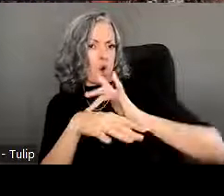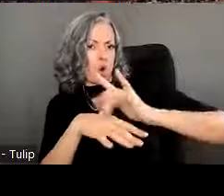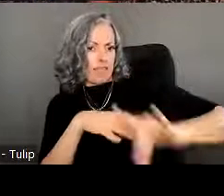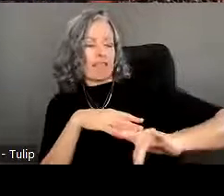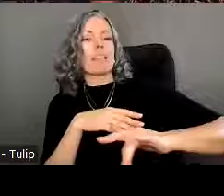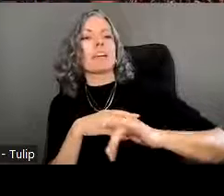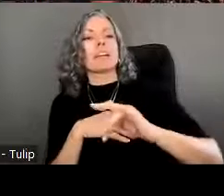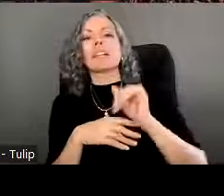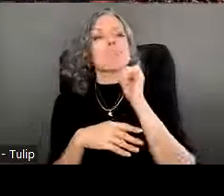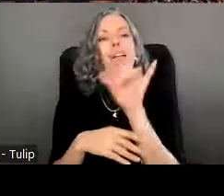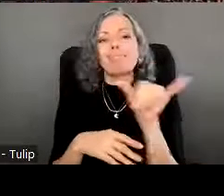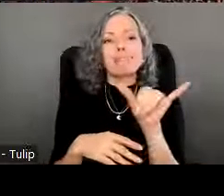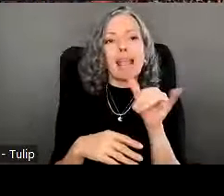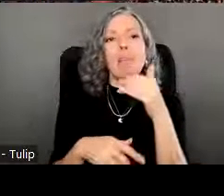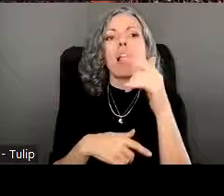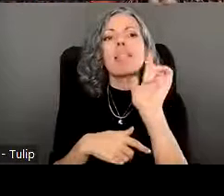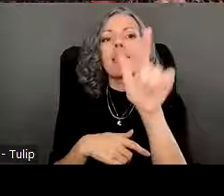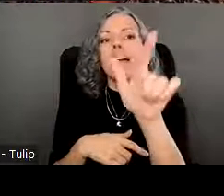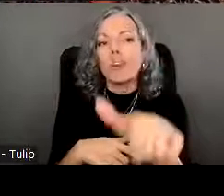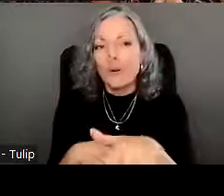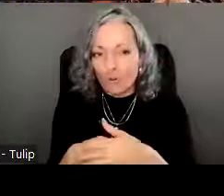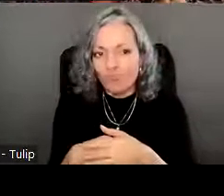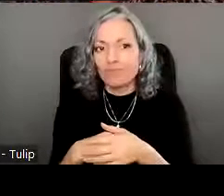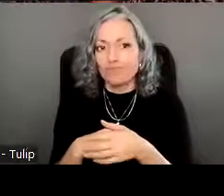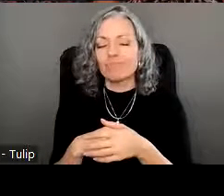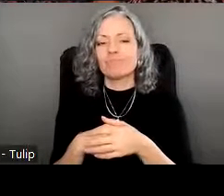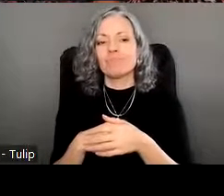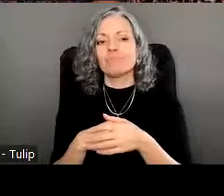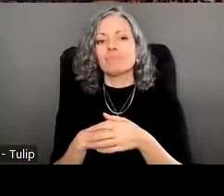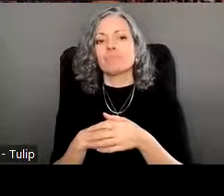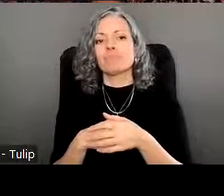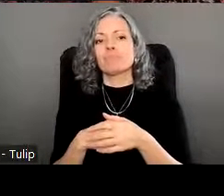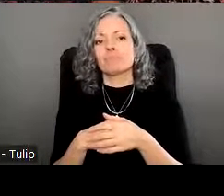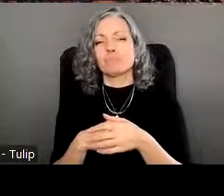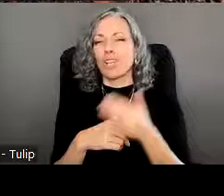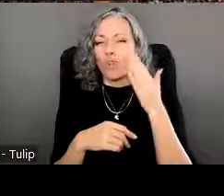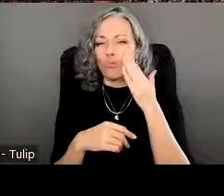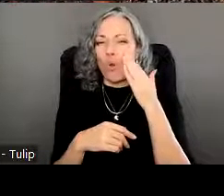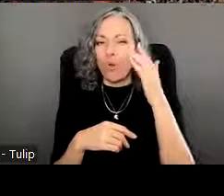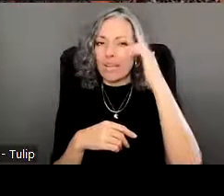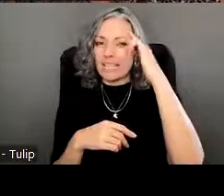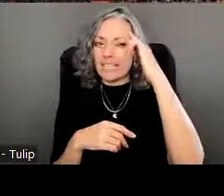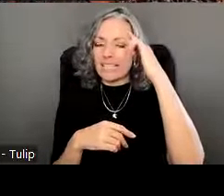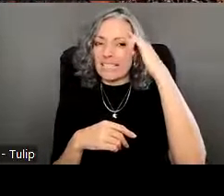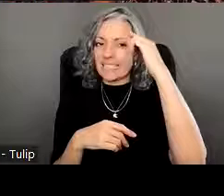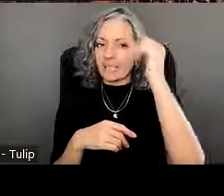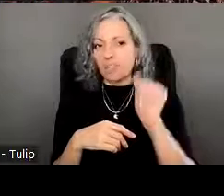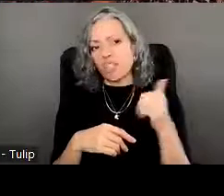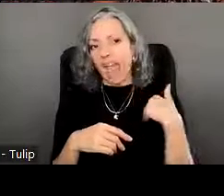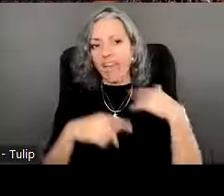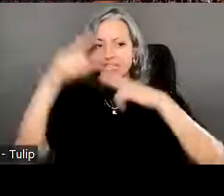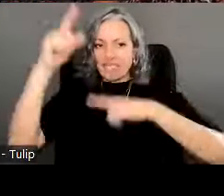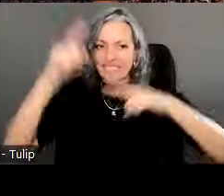dementia, is not the same as what they're going to need when the loved one is in the later stages of dementia. And we've tried to flesh it out here in